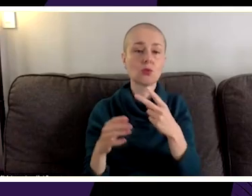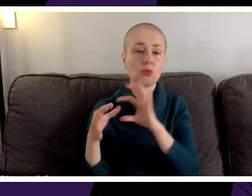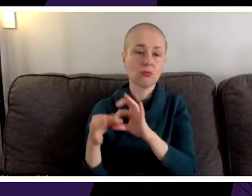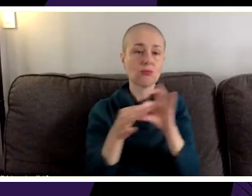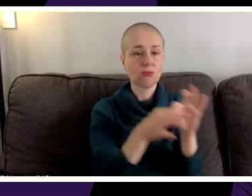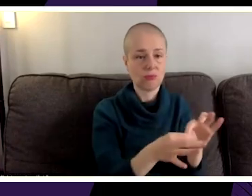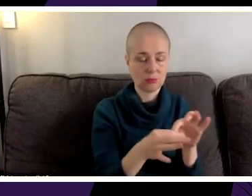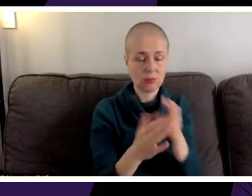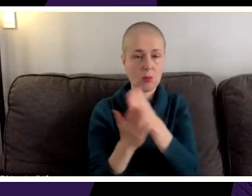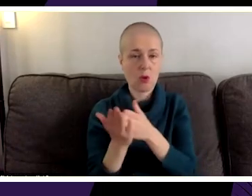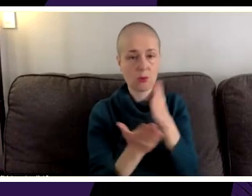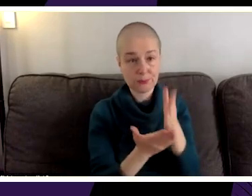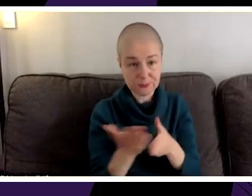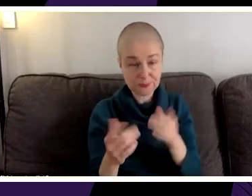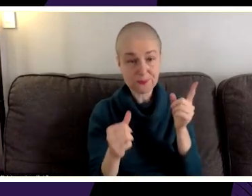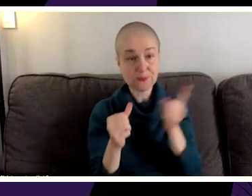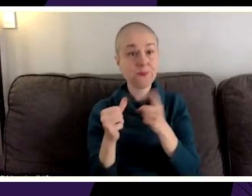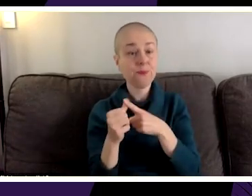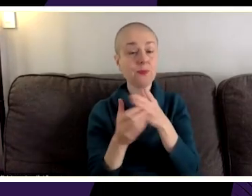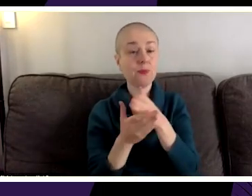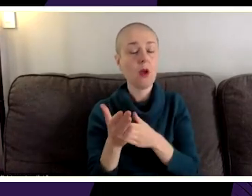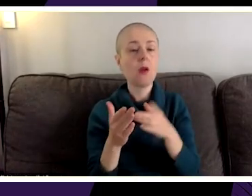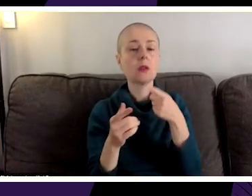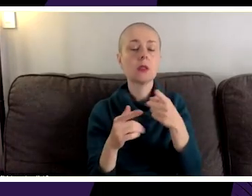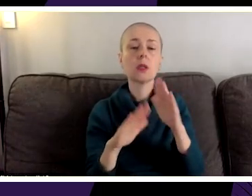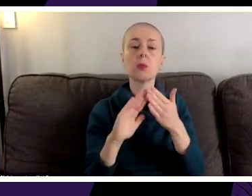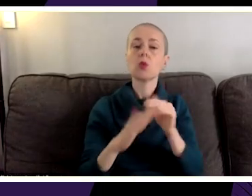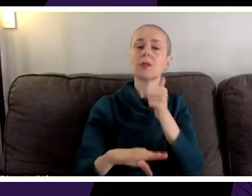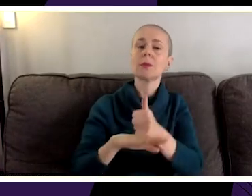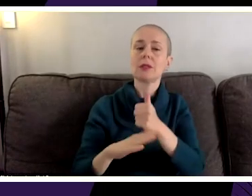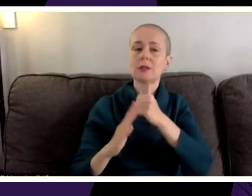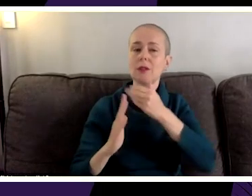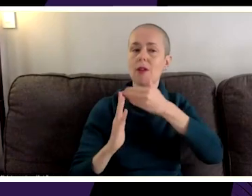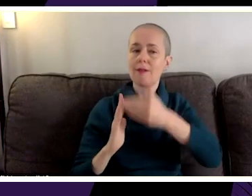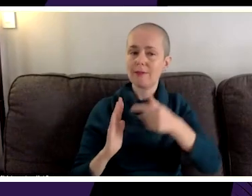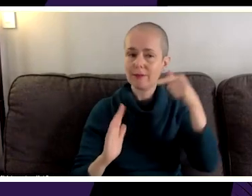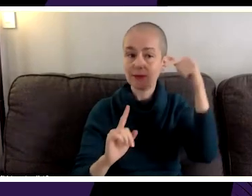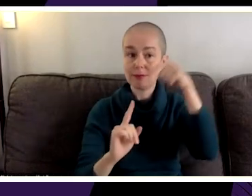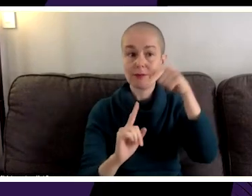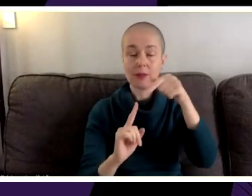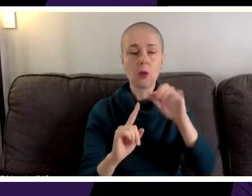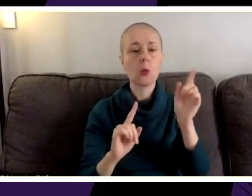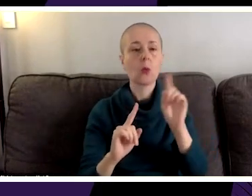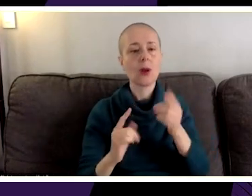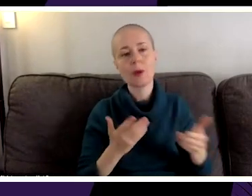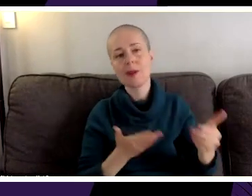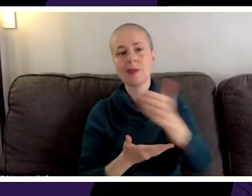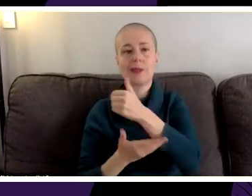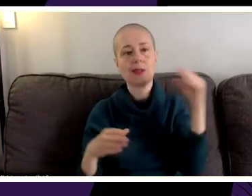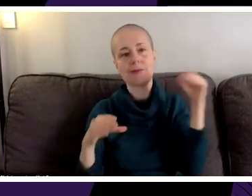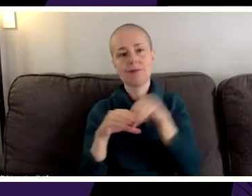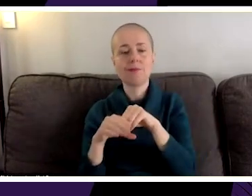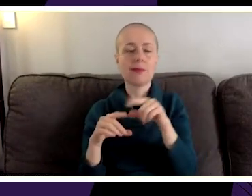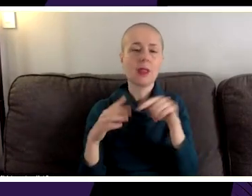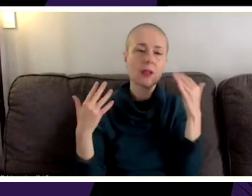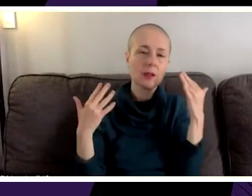The first part is a community-based archive as a site to gather our memories, bundle of